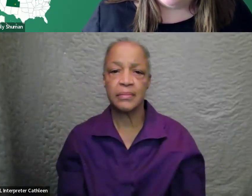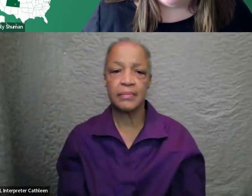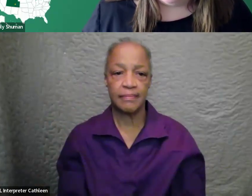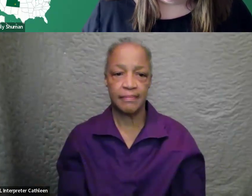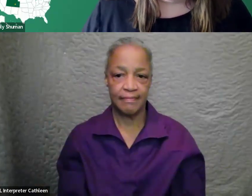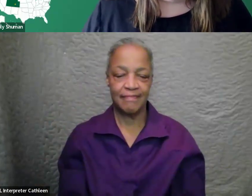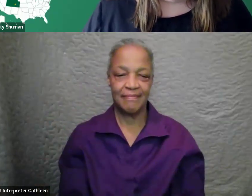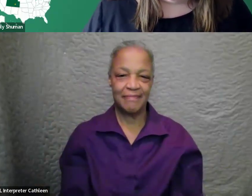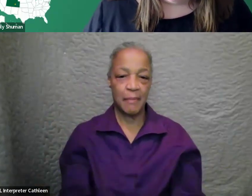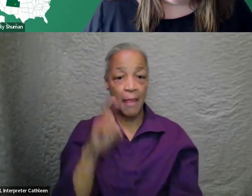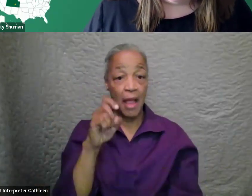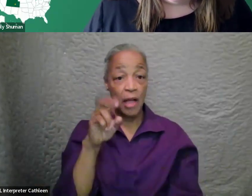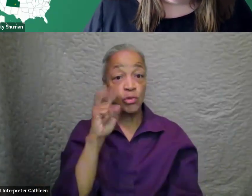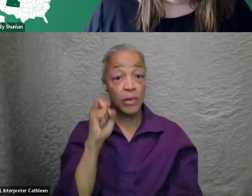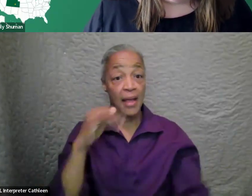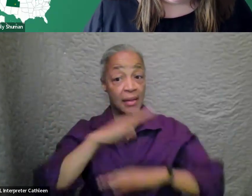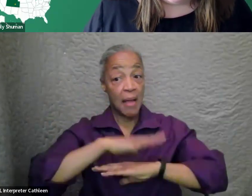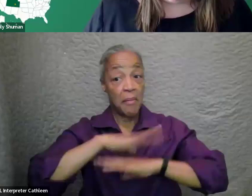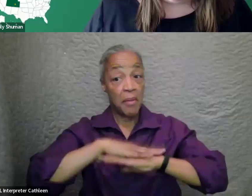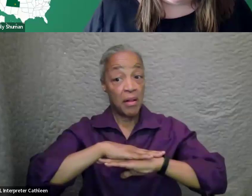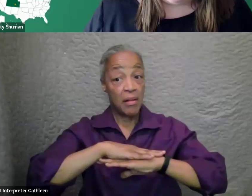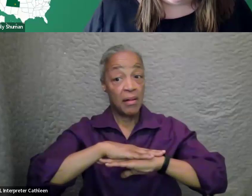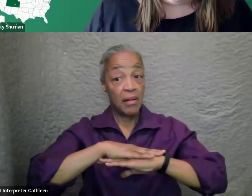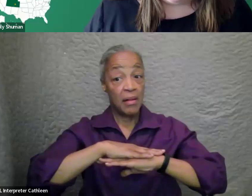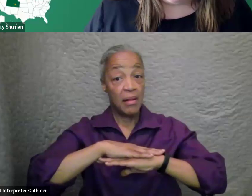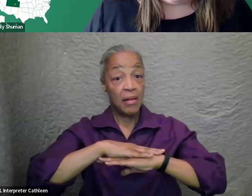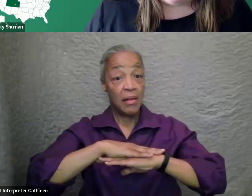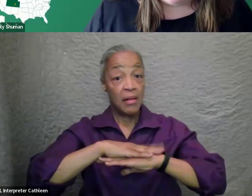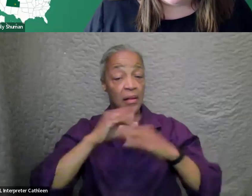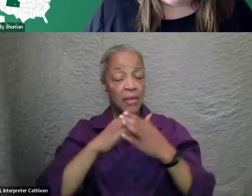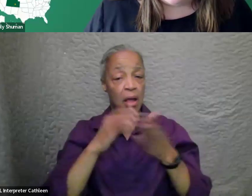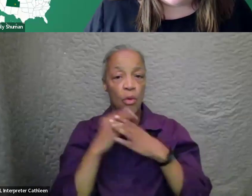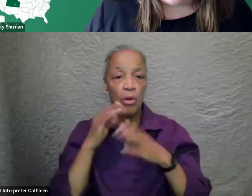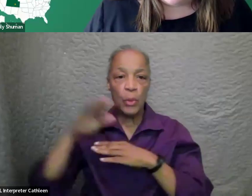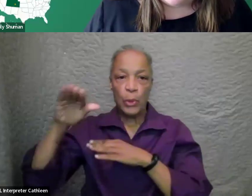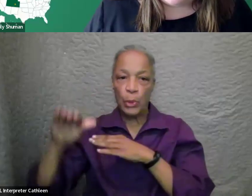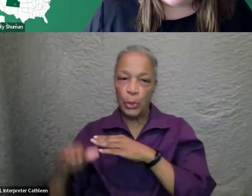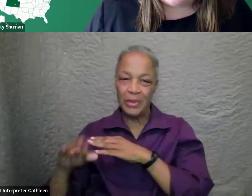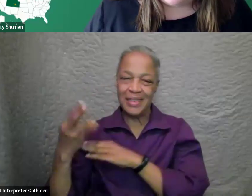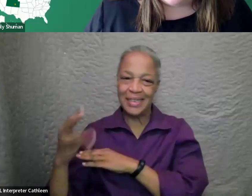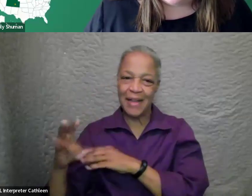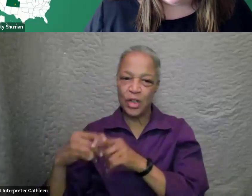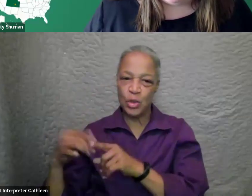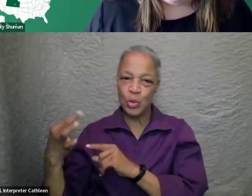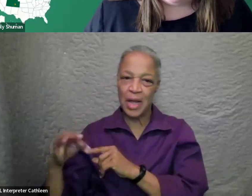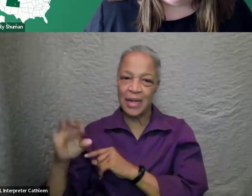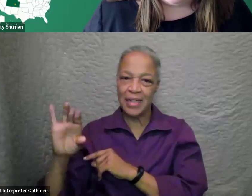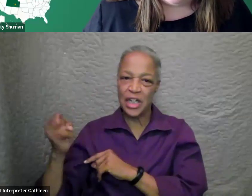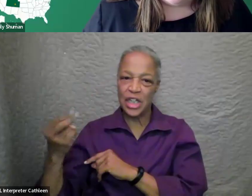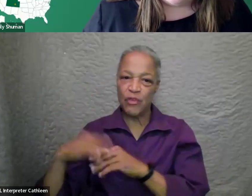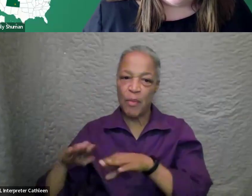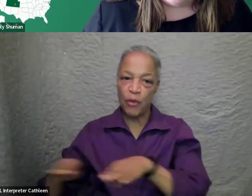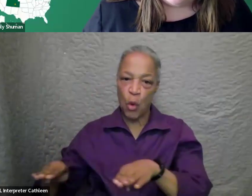Okay, an x-ray table, you said? An x-ray table that lowers to 17 to 19 inches.